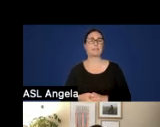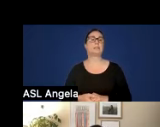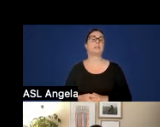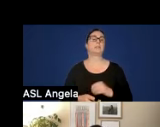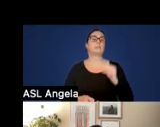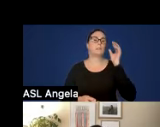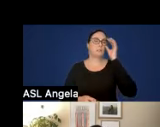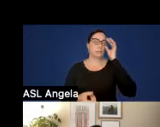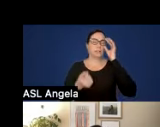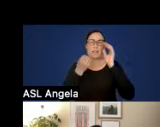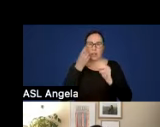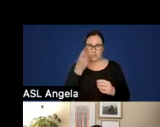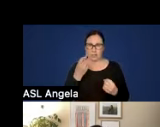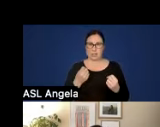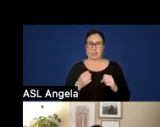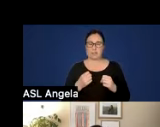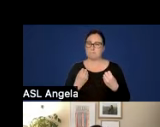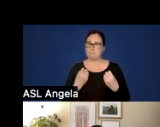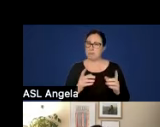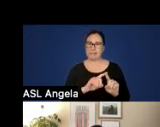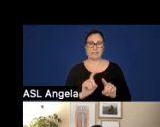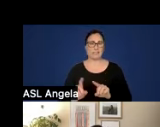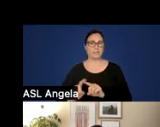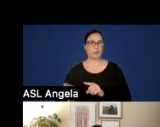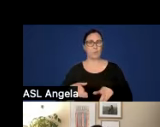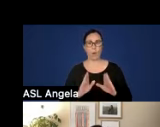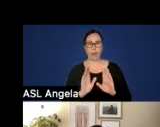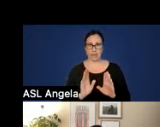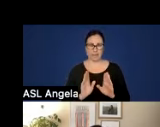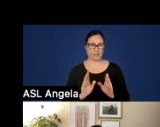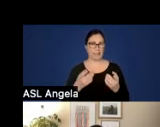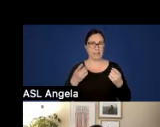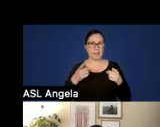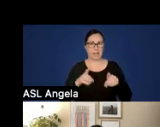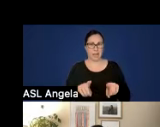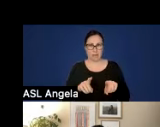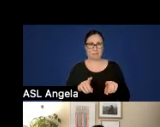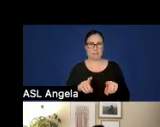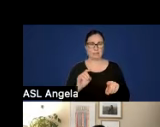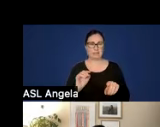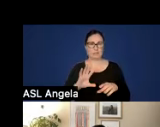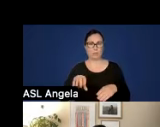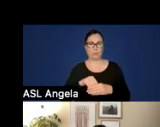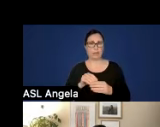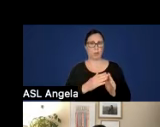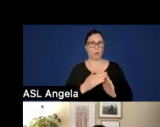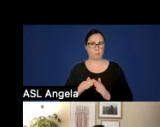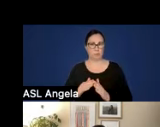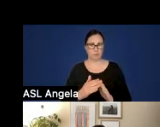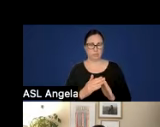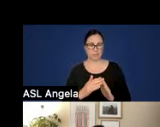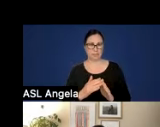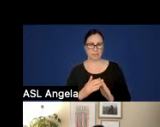of different ways that this can look in our communities, perhaps in the population that we serve. I think most people are